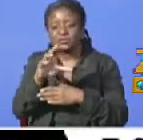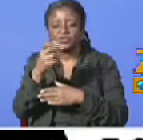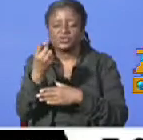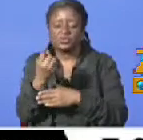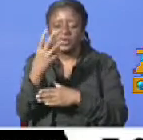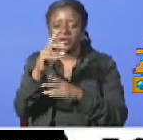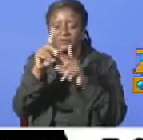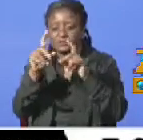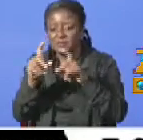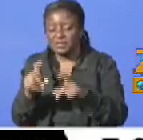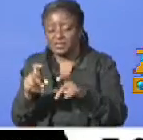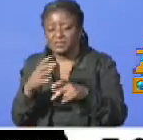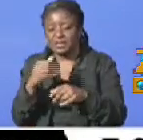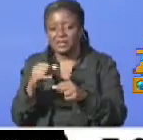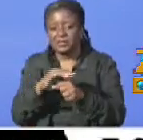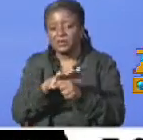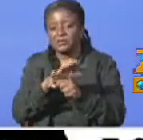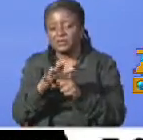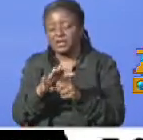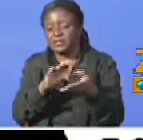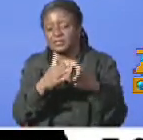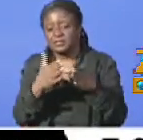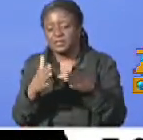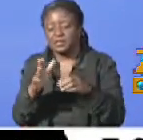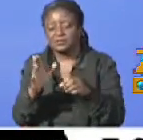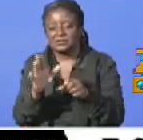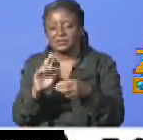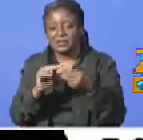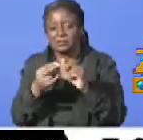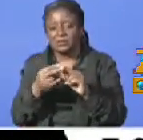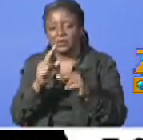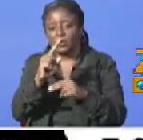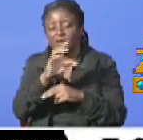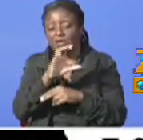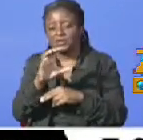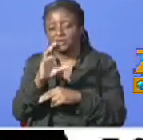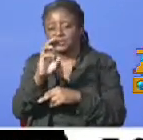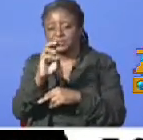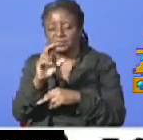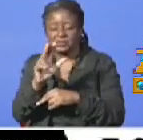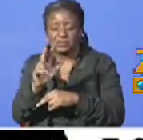been administered, and the COVID-19 death toll remains at 163.